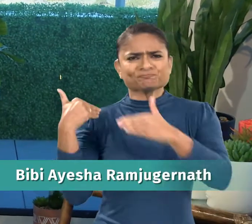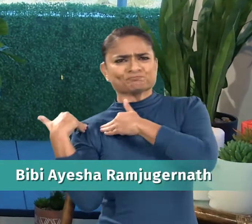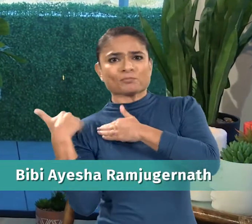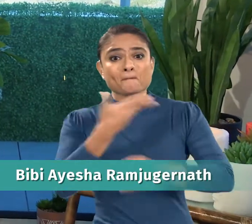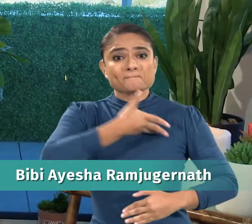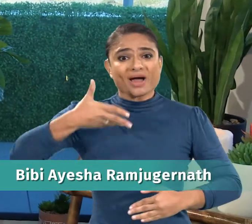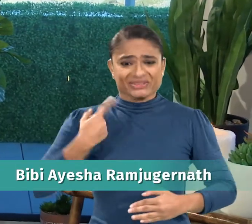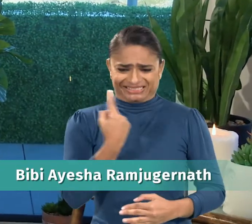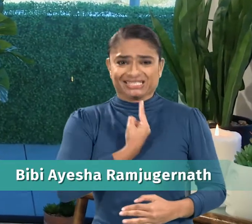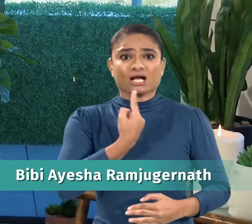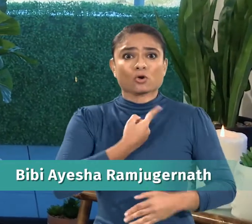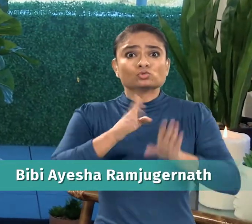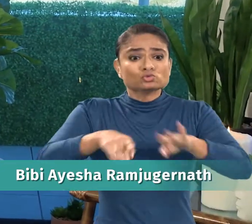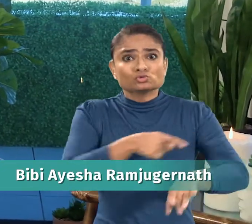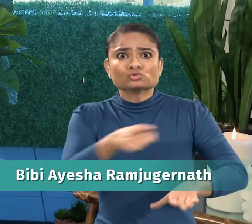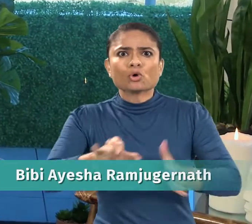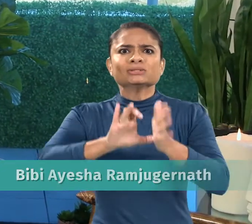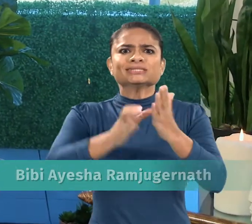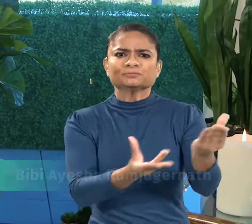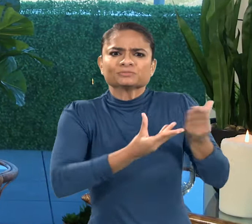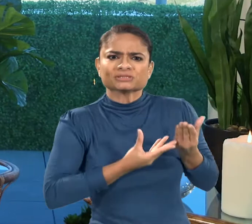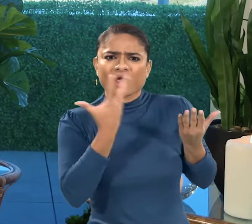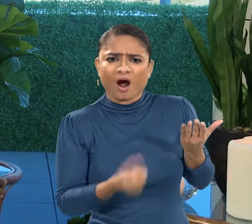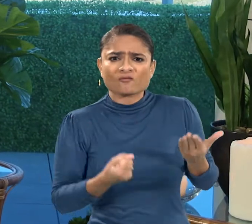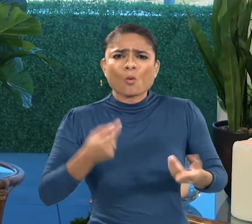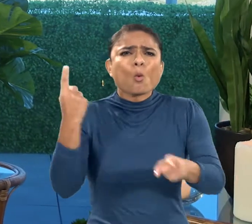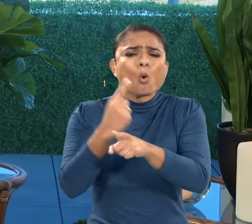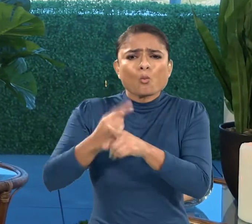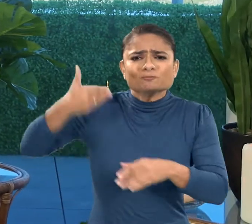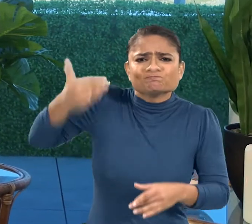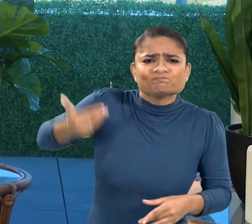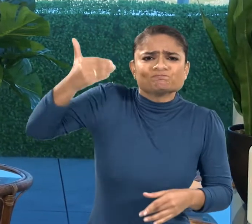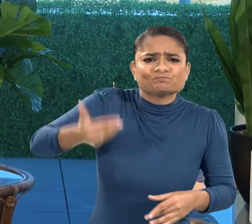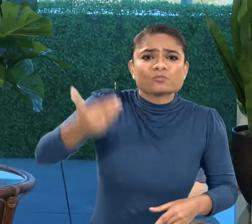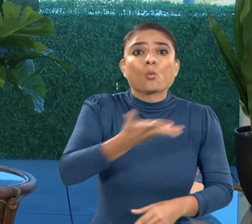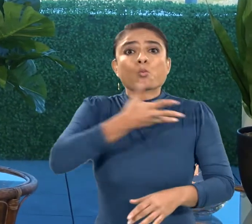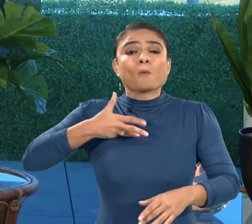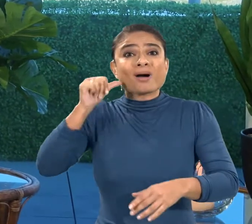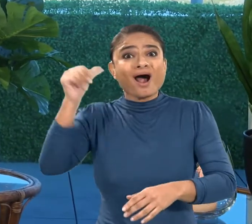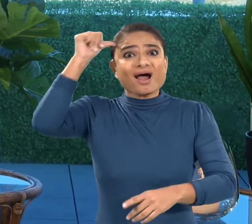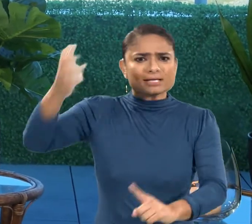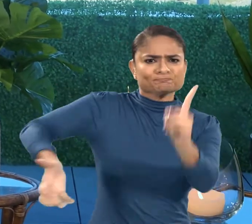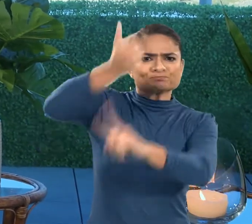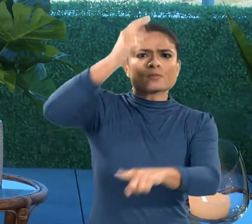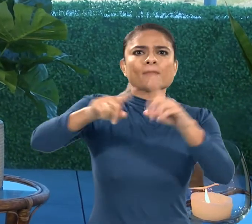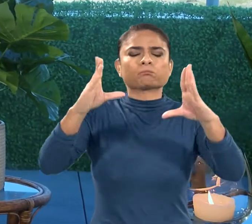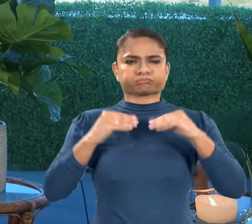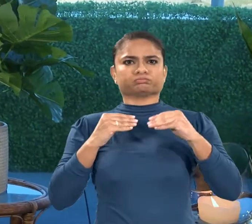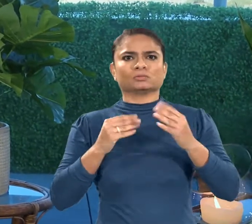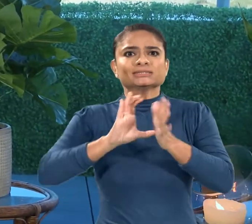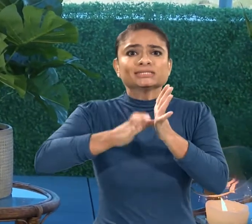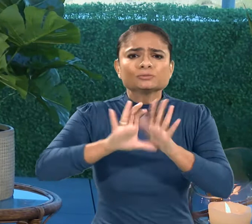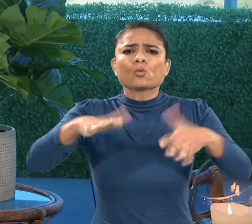of children with disabilities. It's often said that most successful adults born with a disability had parents or